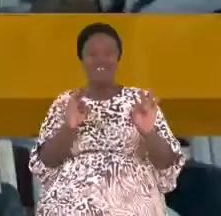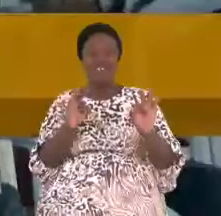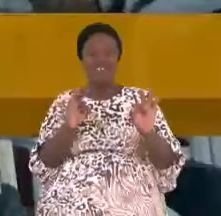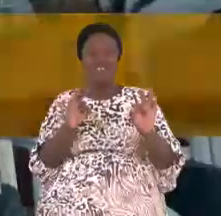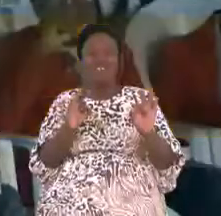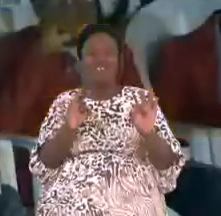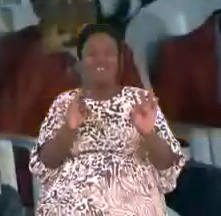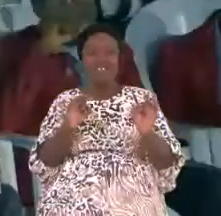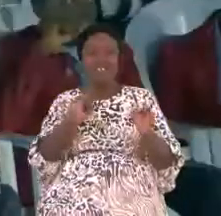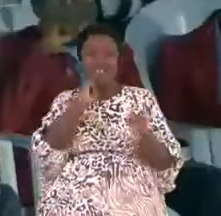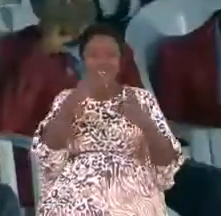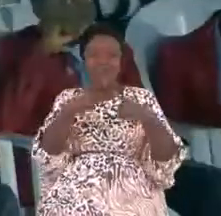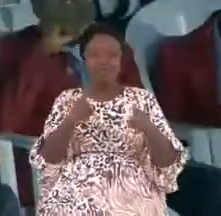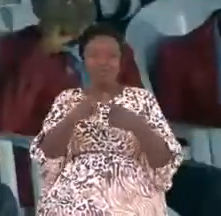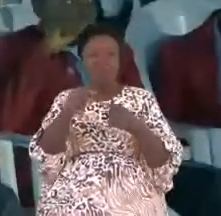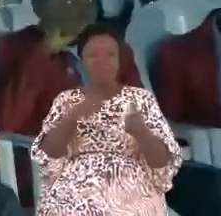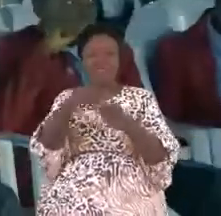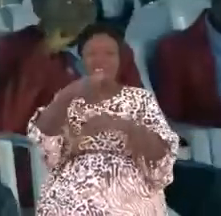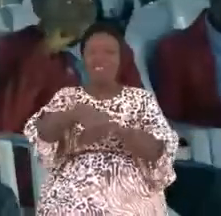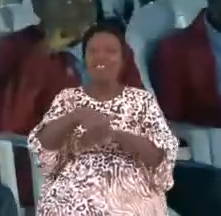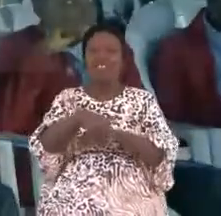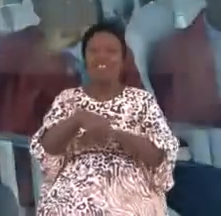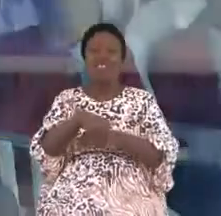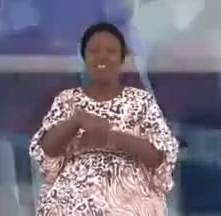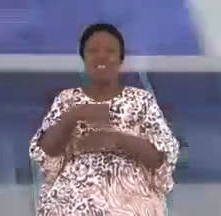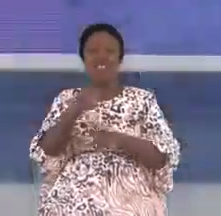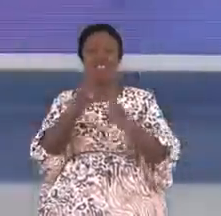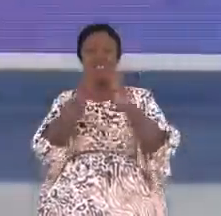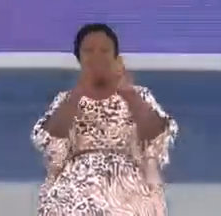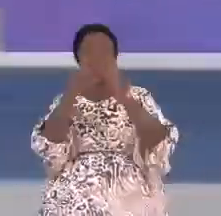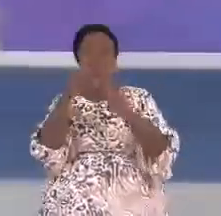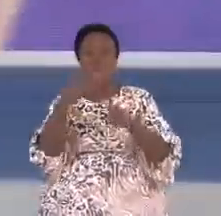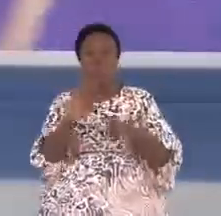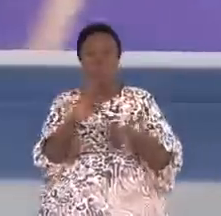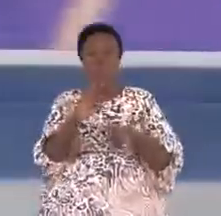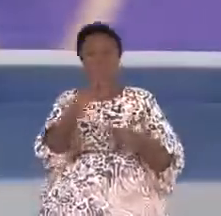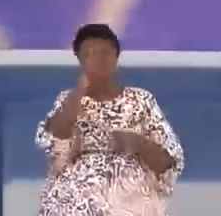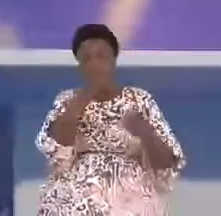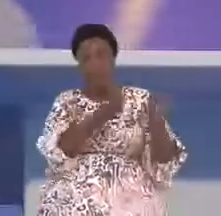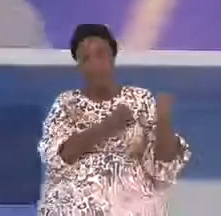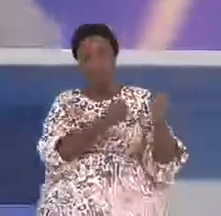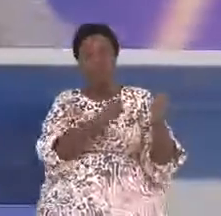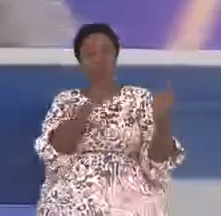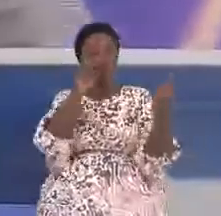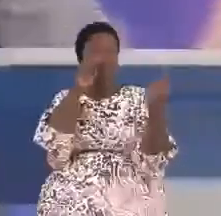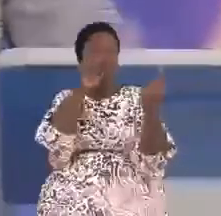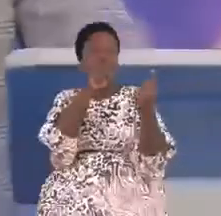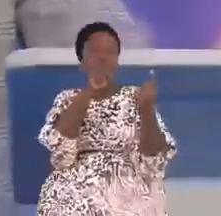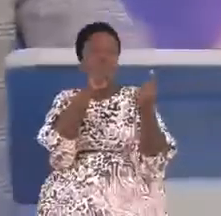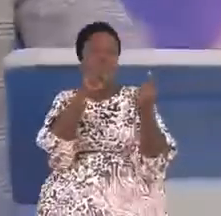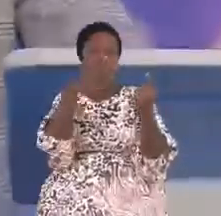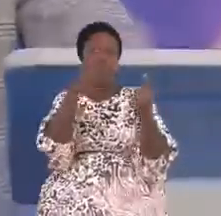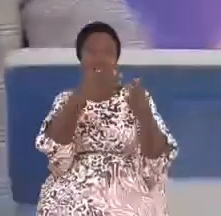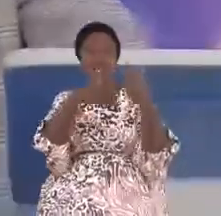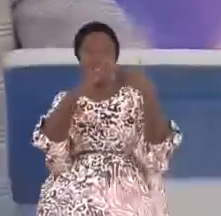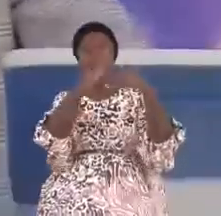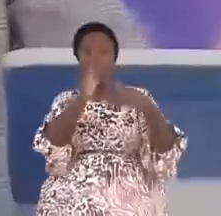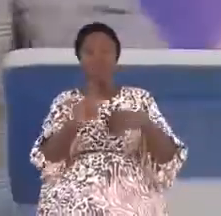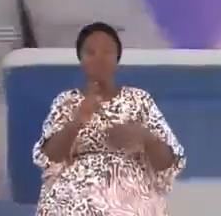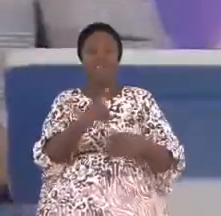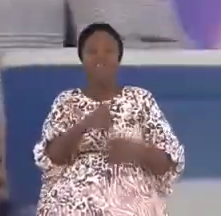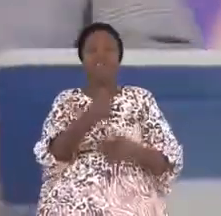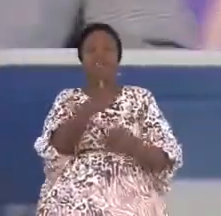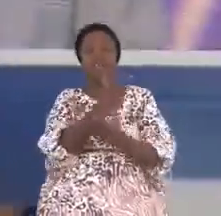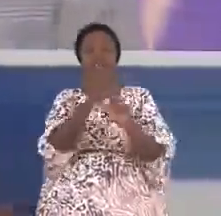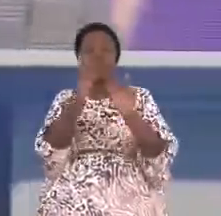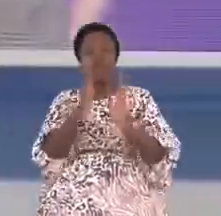it's happening to you tonight the look of faith towards the heavenly librator look